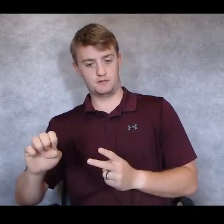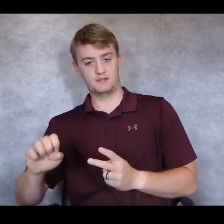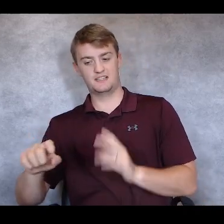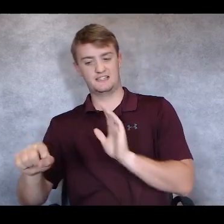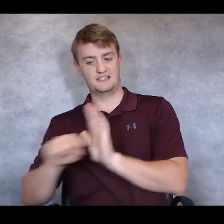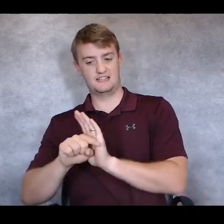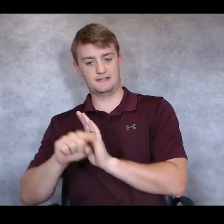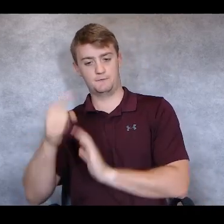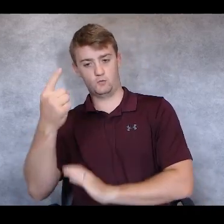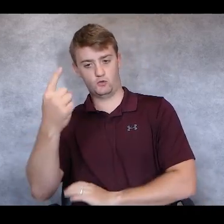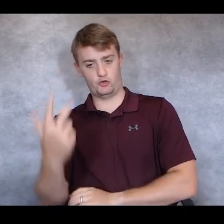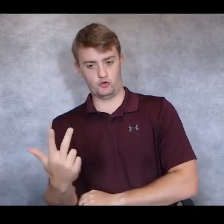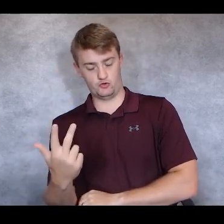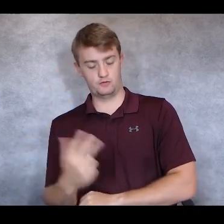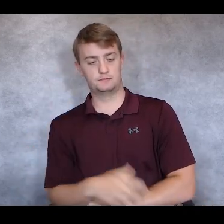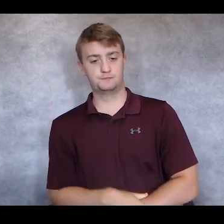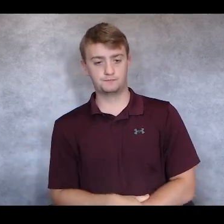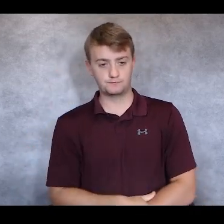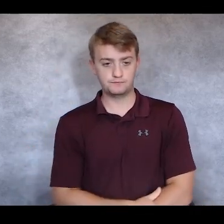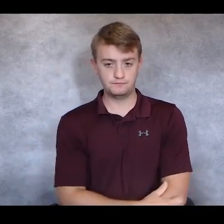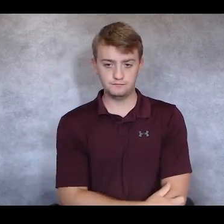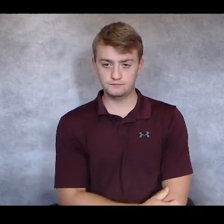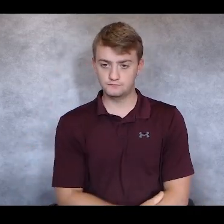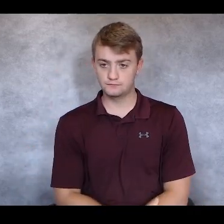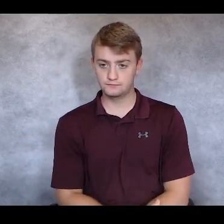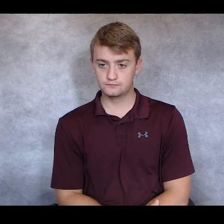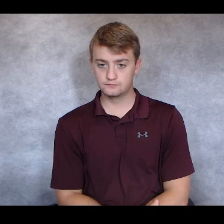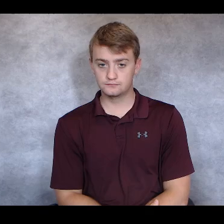is -1/3.